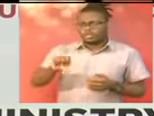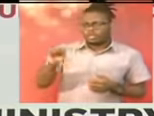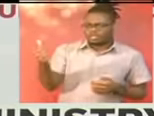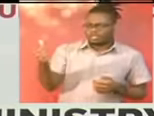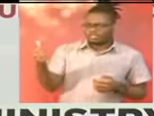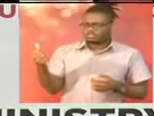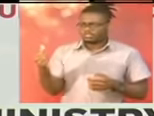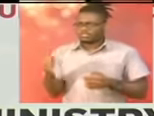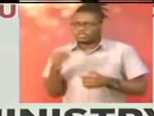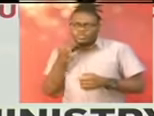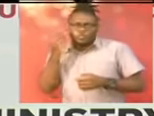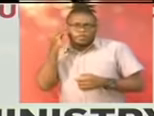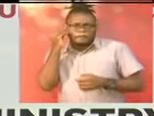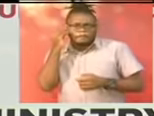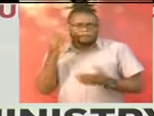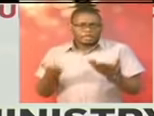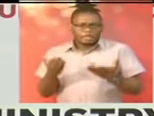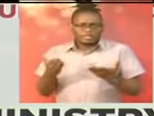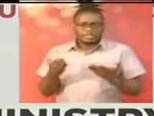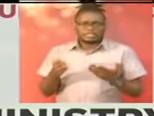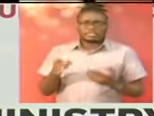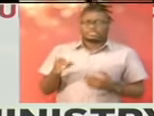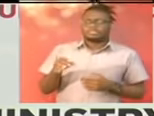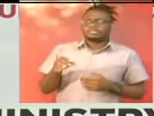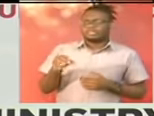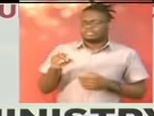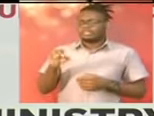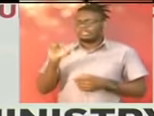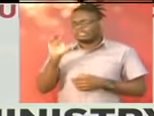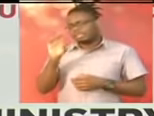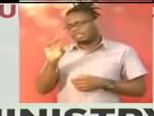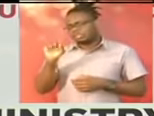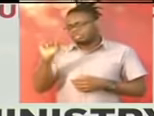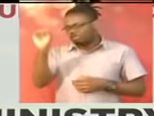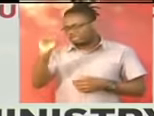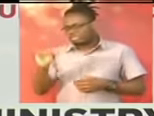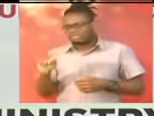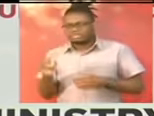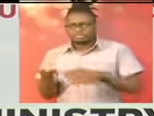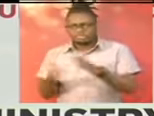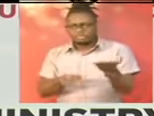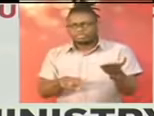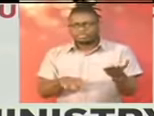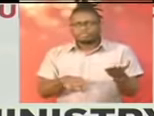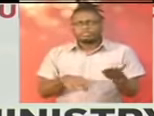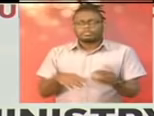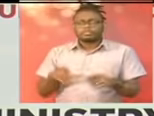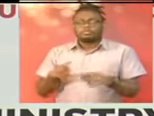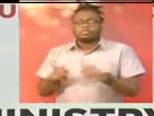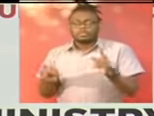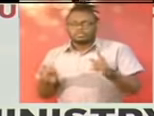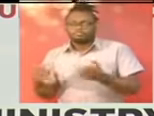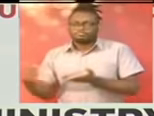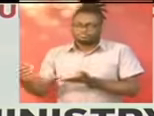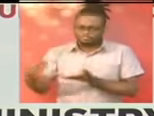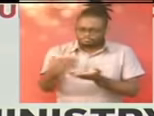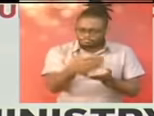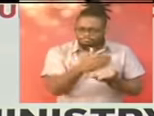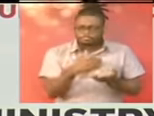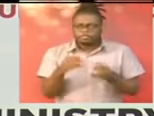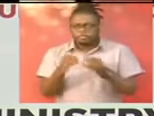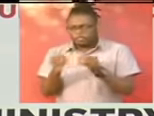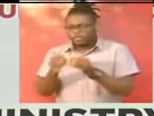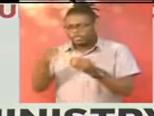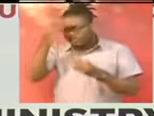at around 6.9%. As we fill in some of the gaps in some of the data that we have, we'll again provide an update. So we